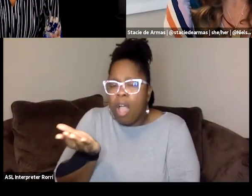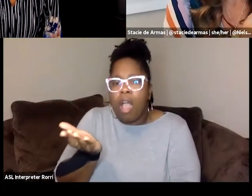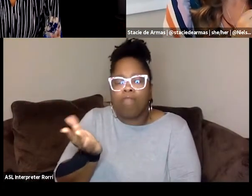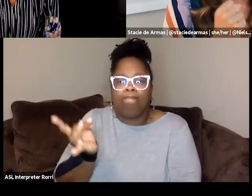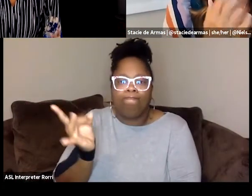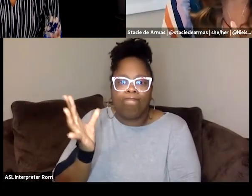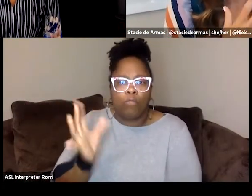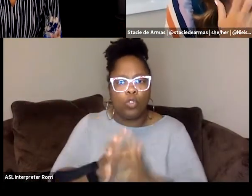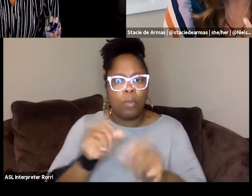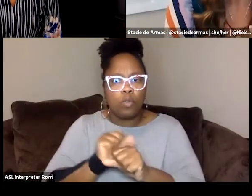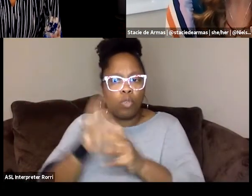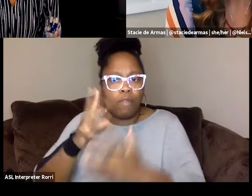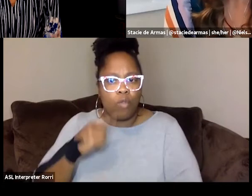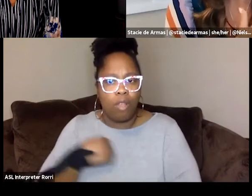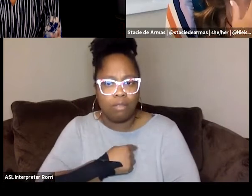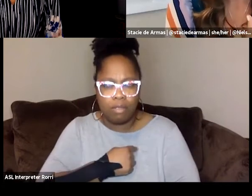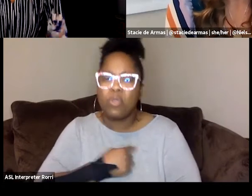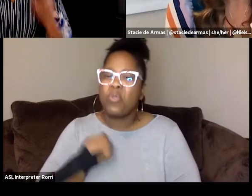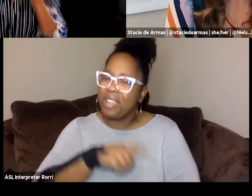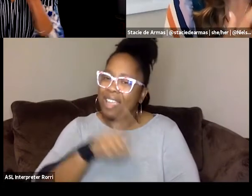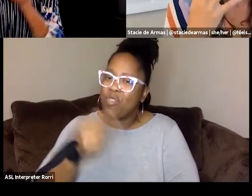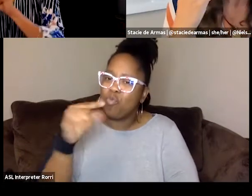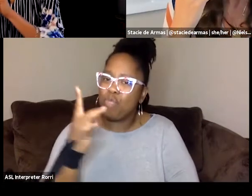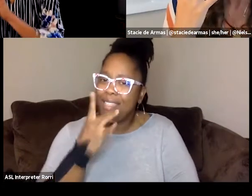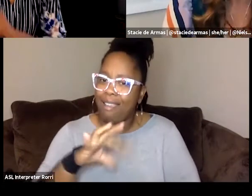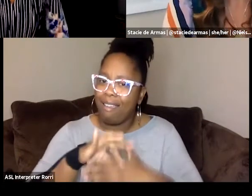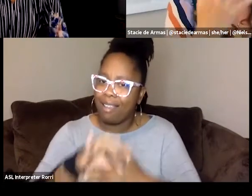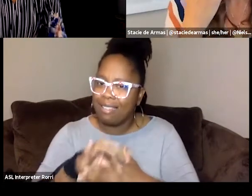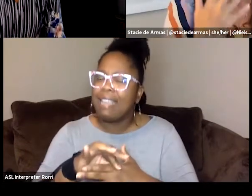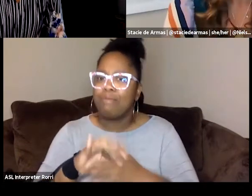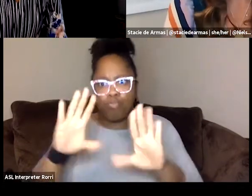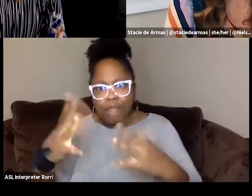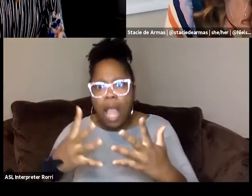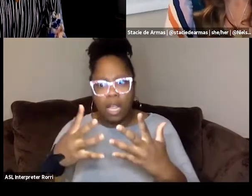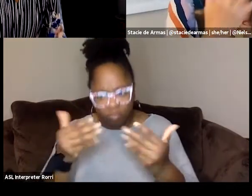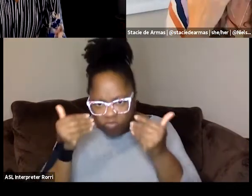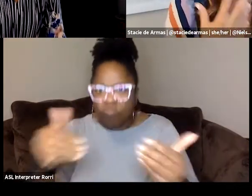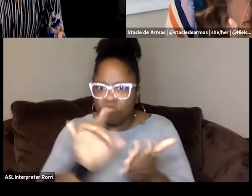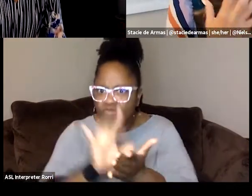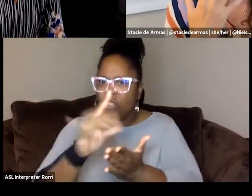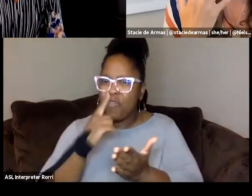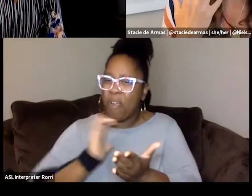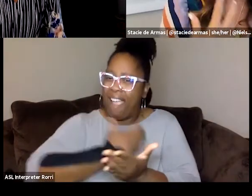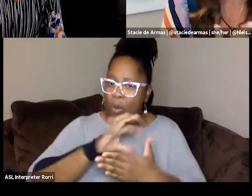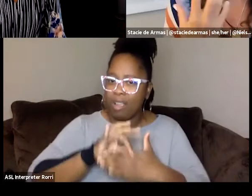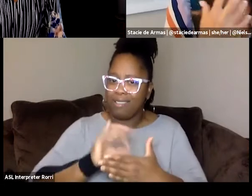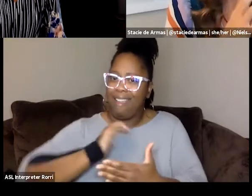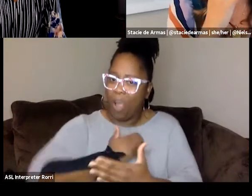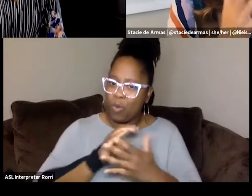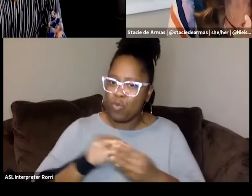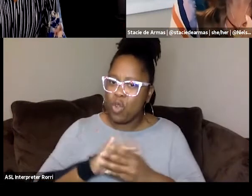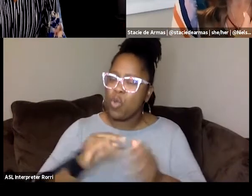with, greenlighting content that better represents who we are, our stories, and brings in Latinas